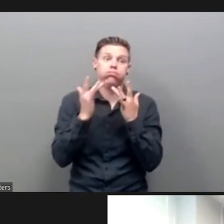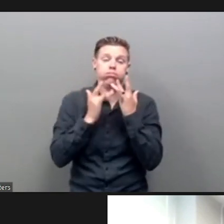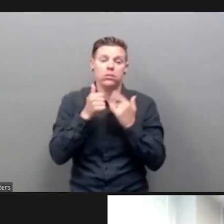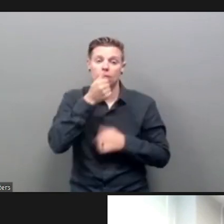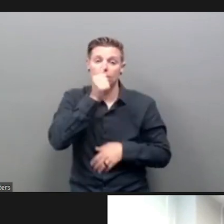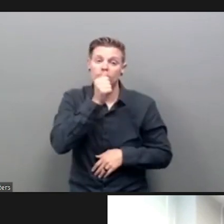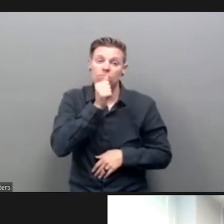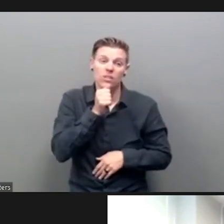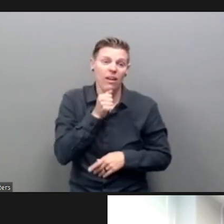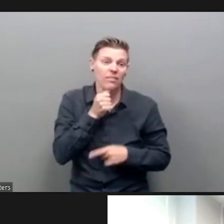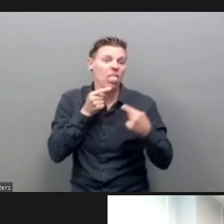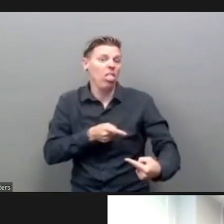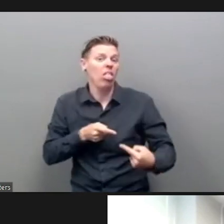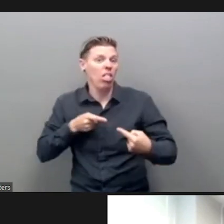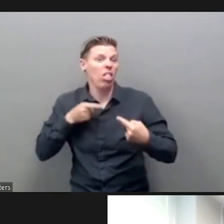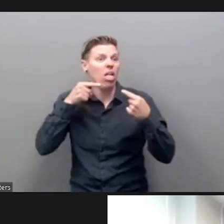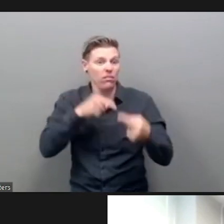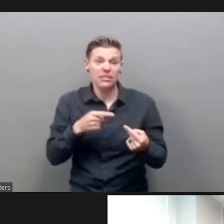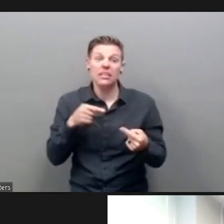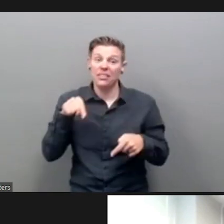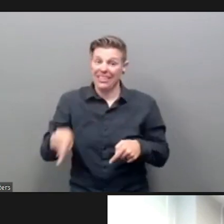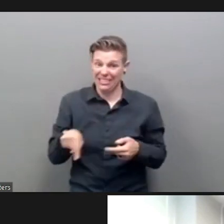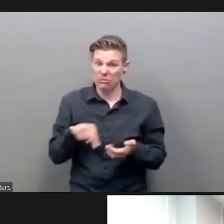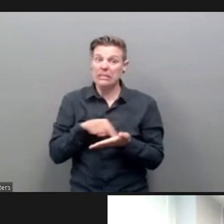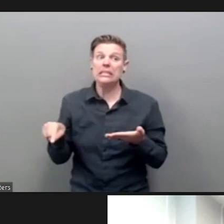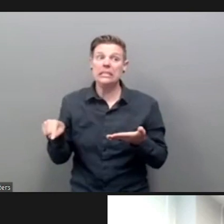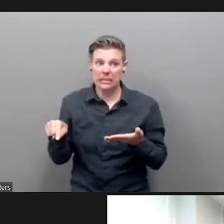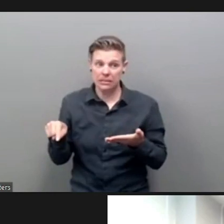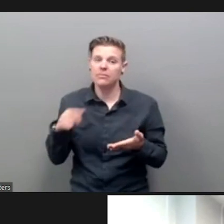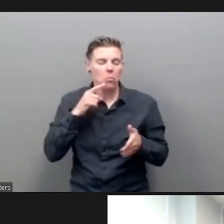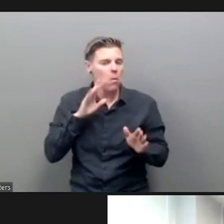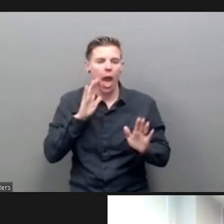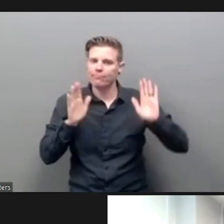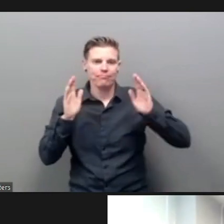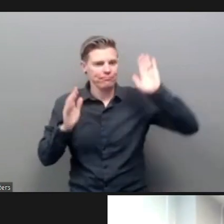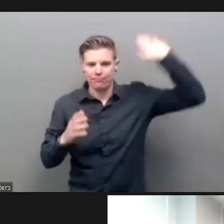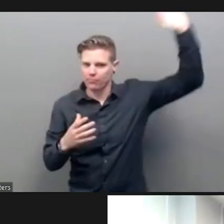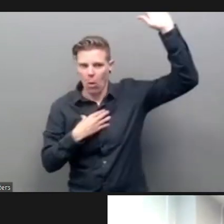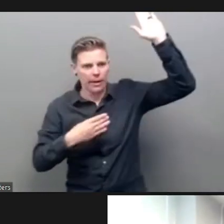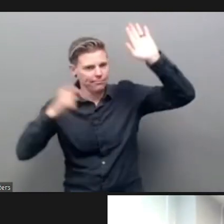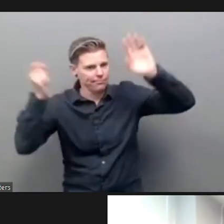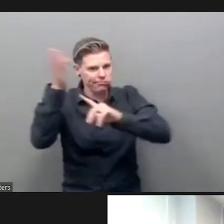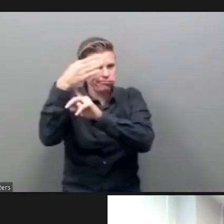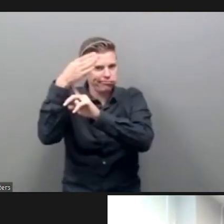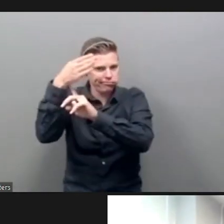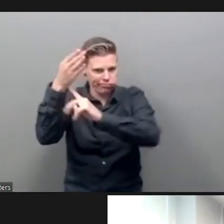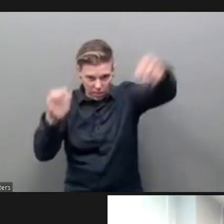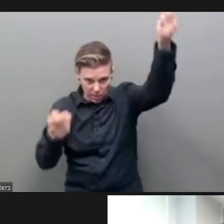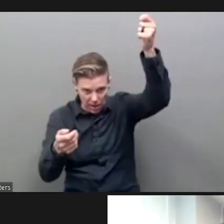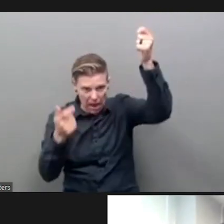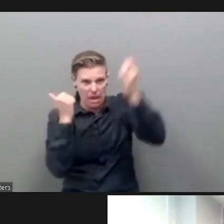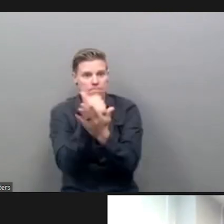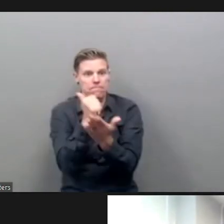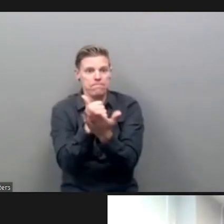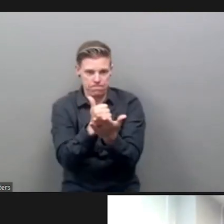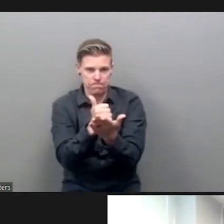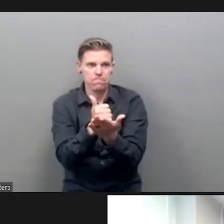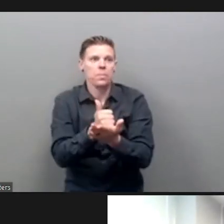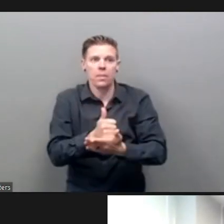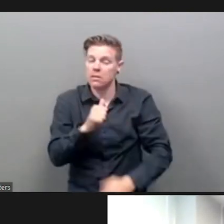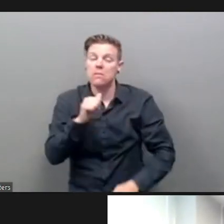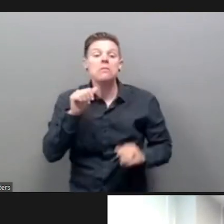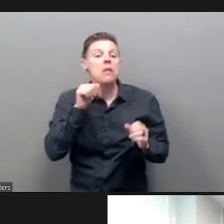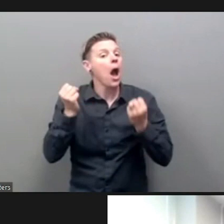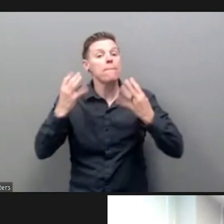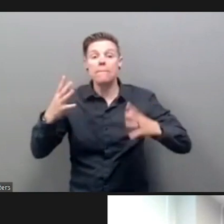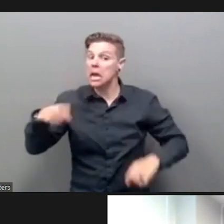this week. I don't think we're going to see dozens of hospitals converting over, but I think people